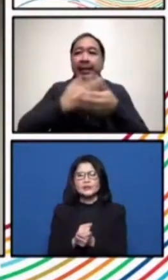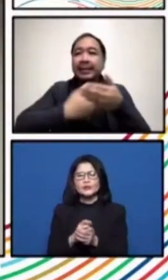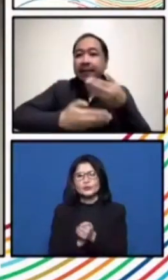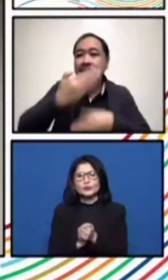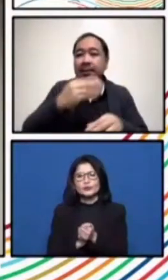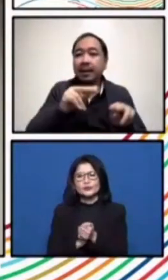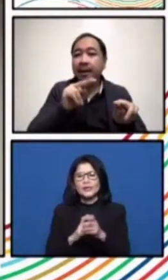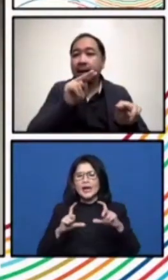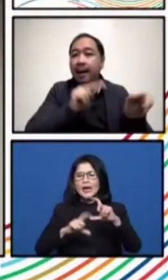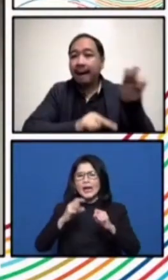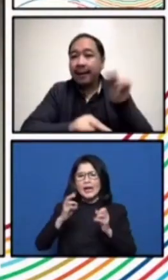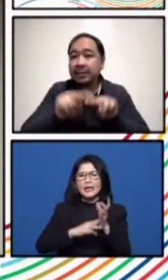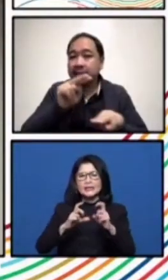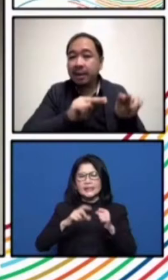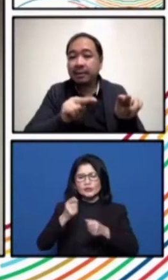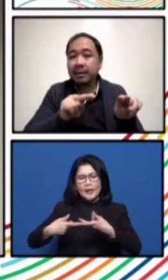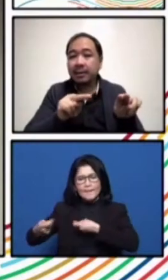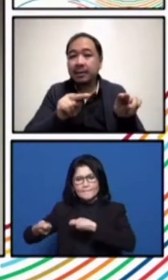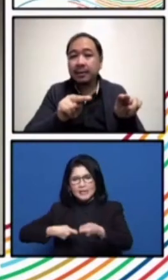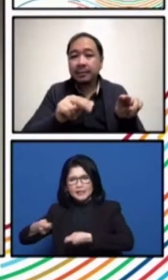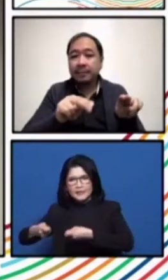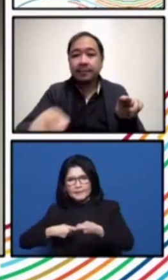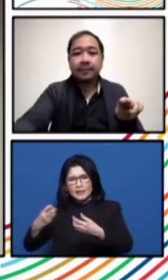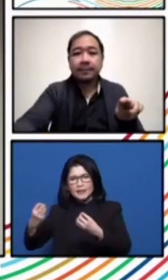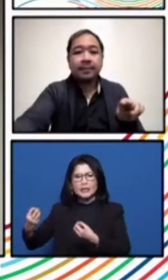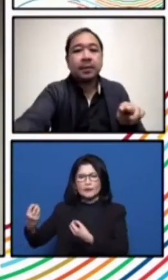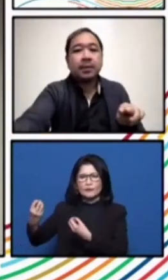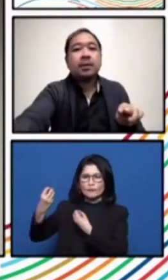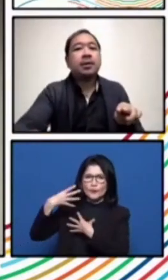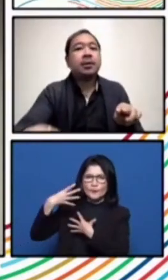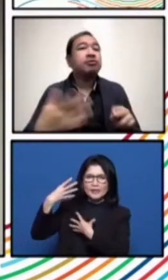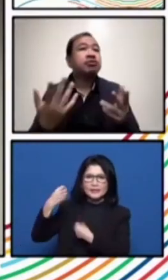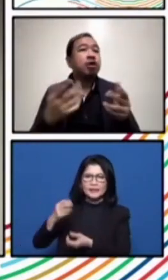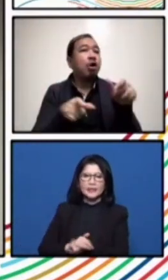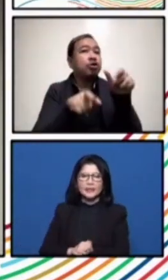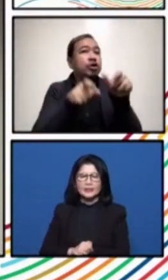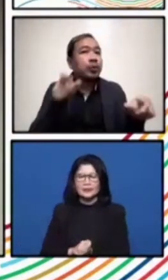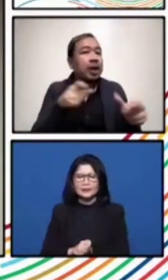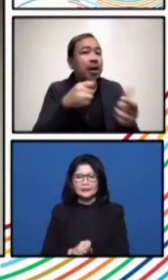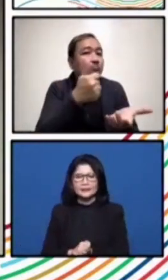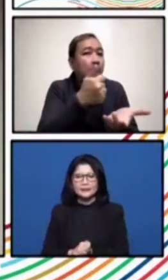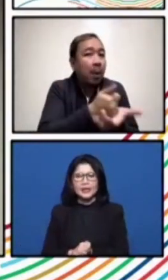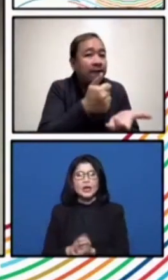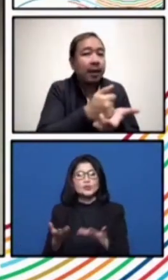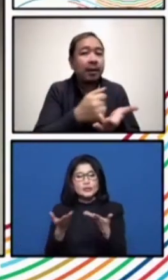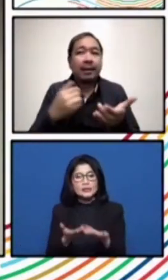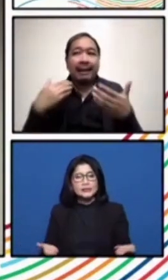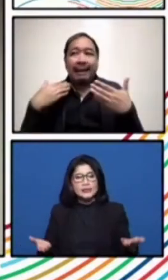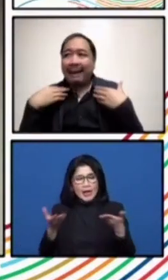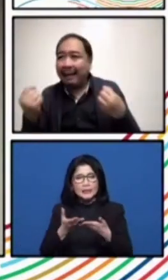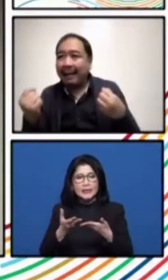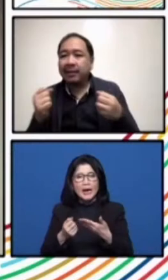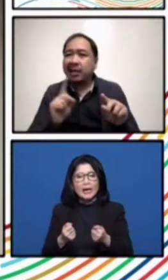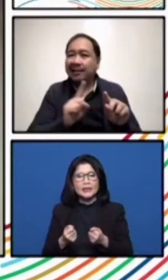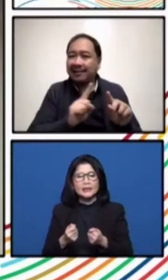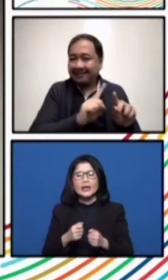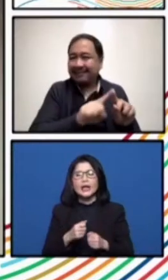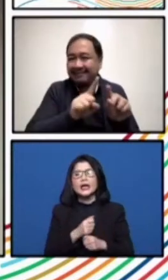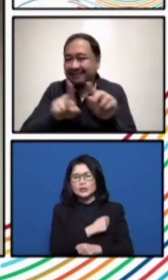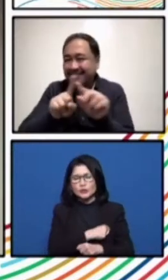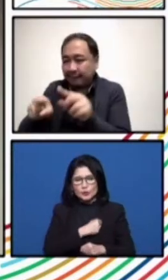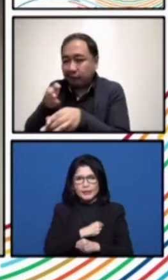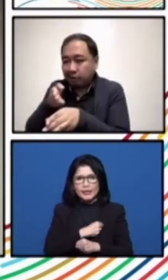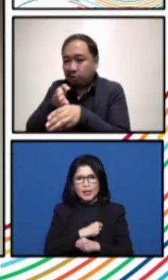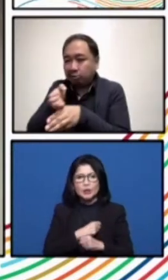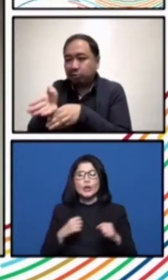administrative systems for social welfare and health and in in various places and if the